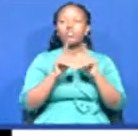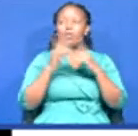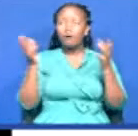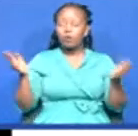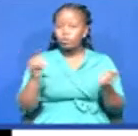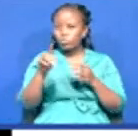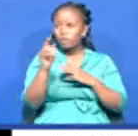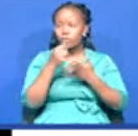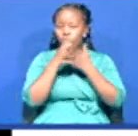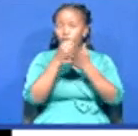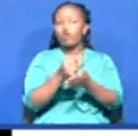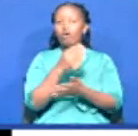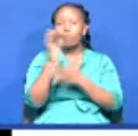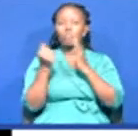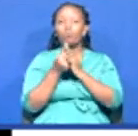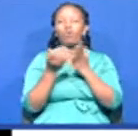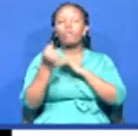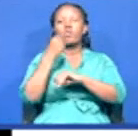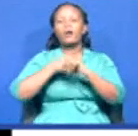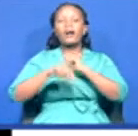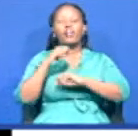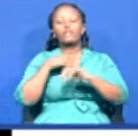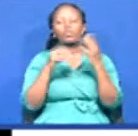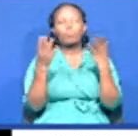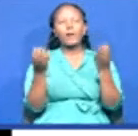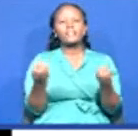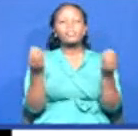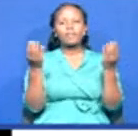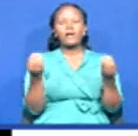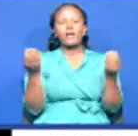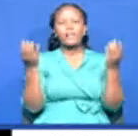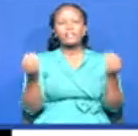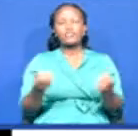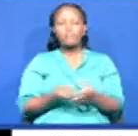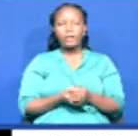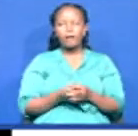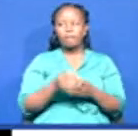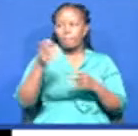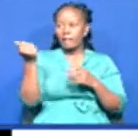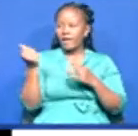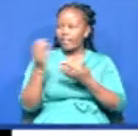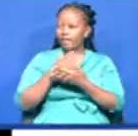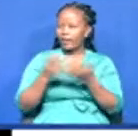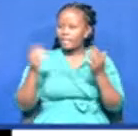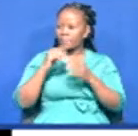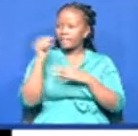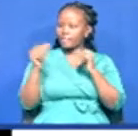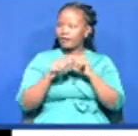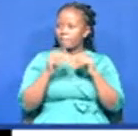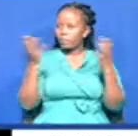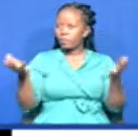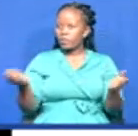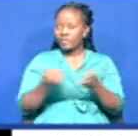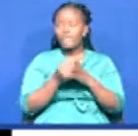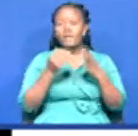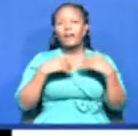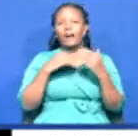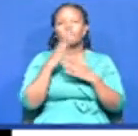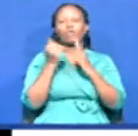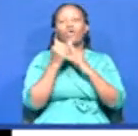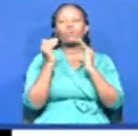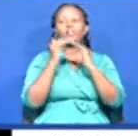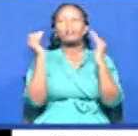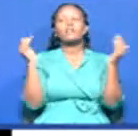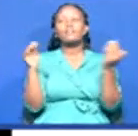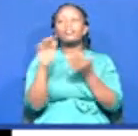the enforcement action much simpler. The other aspect is that it does level the playing field. I think